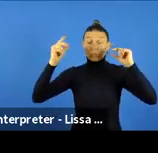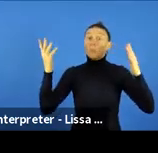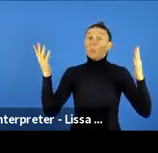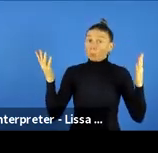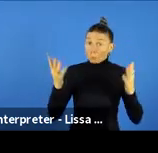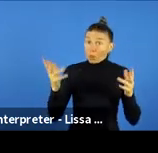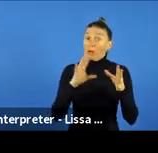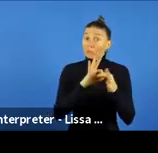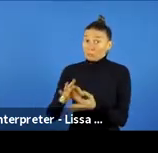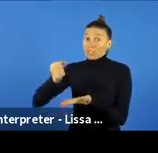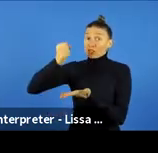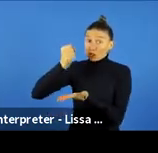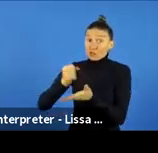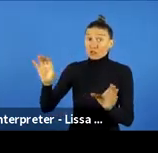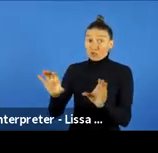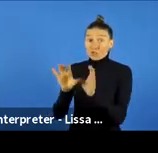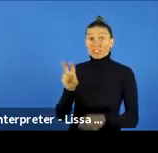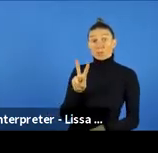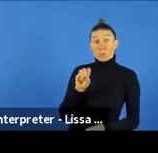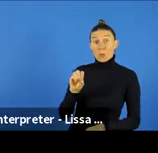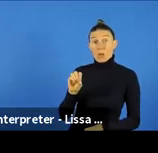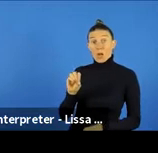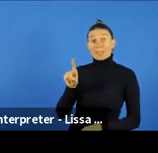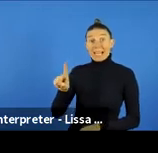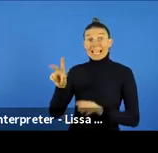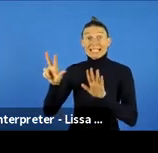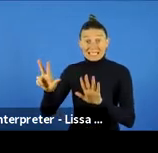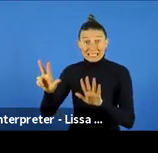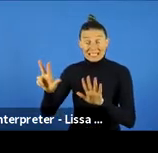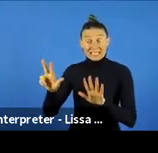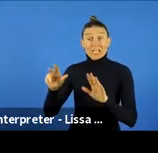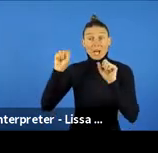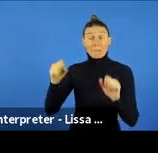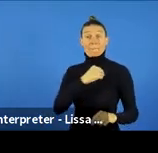already certified since 2018. Next slide.